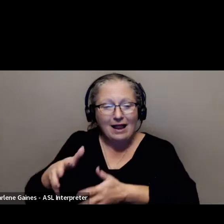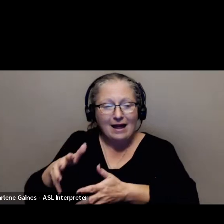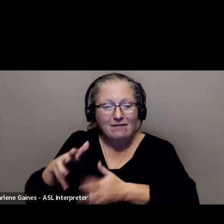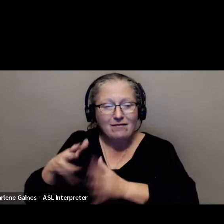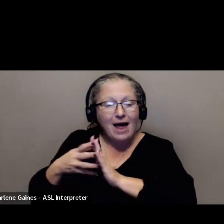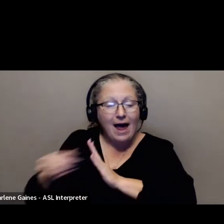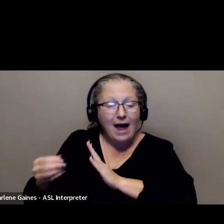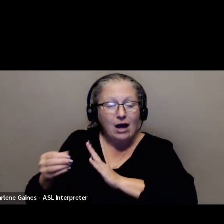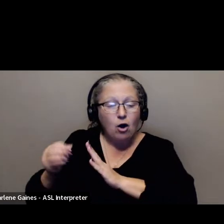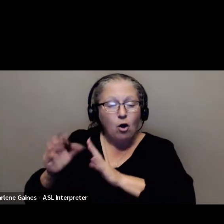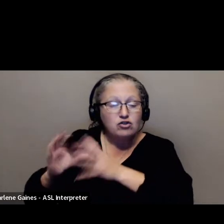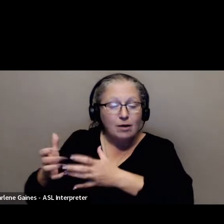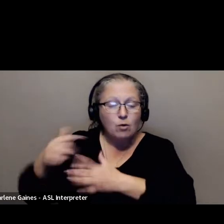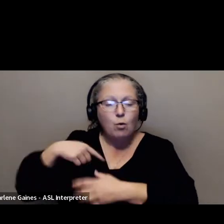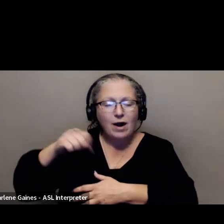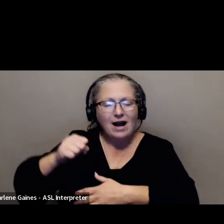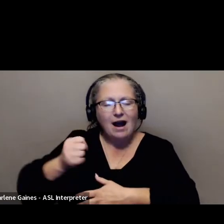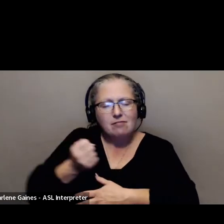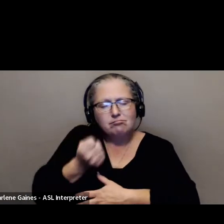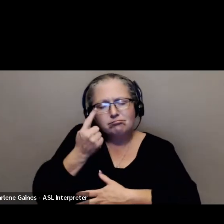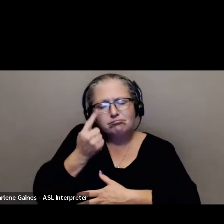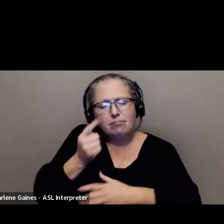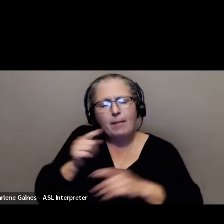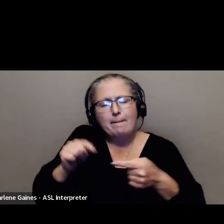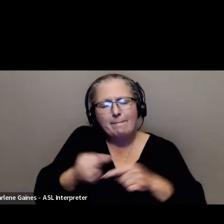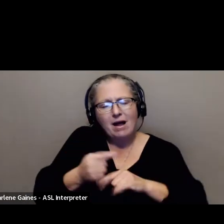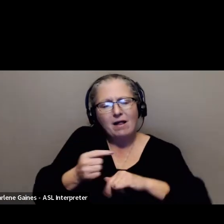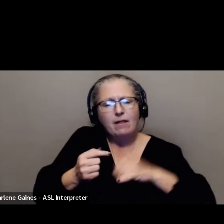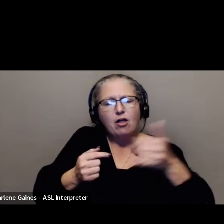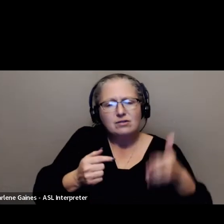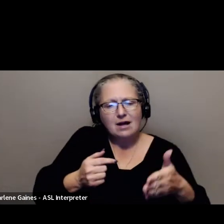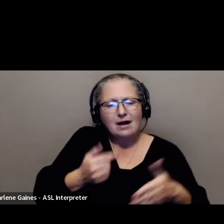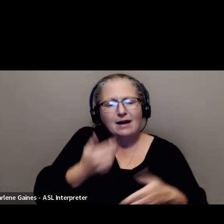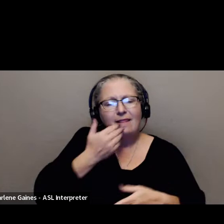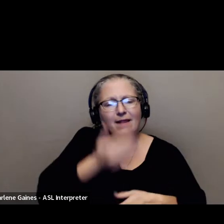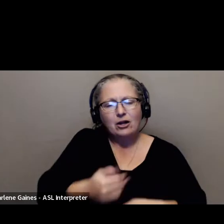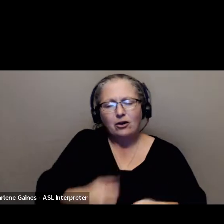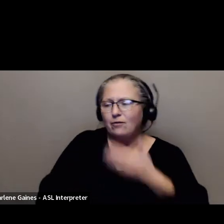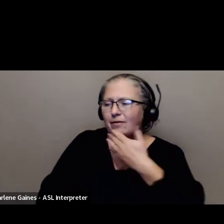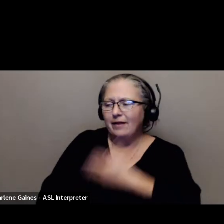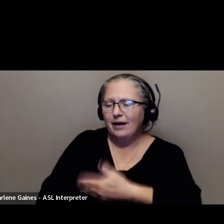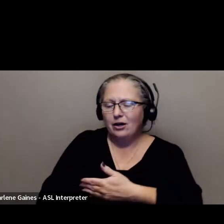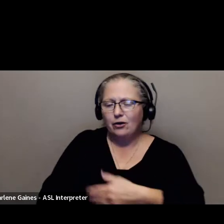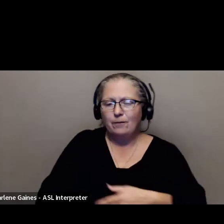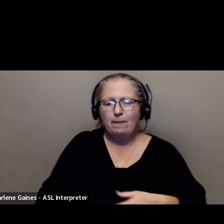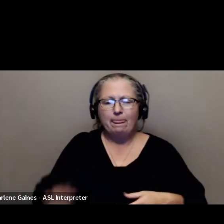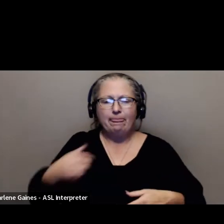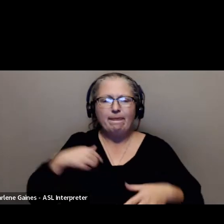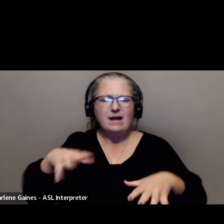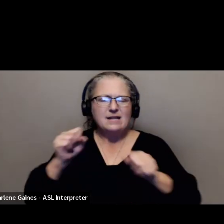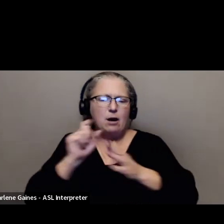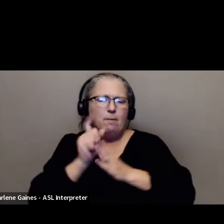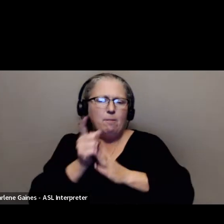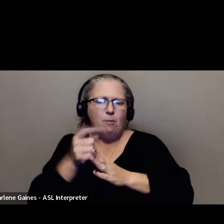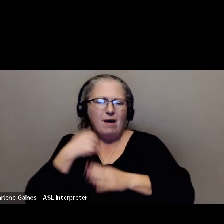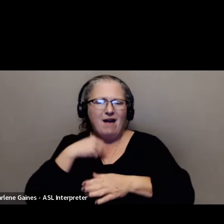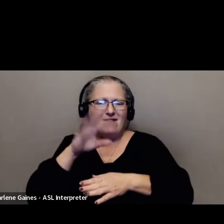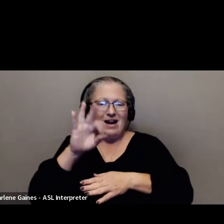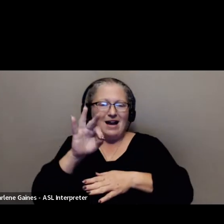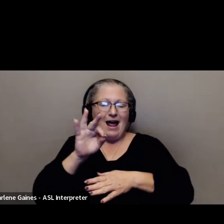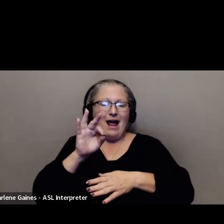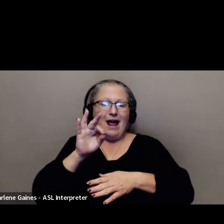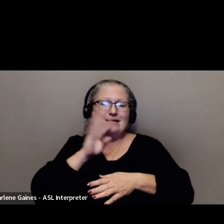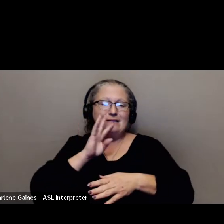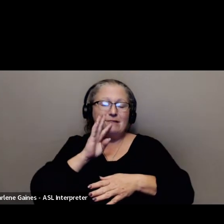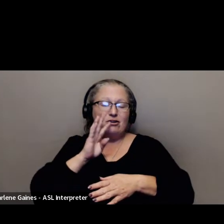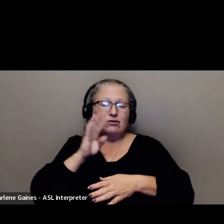so that we can feel the pain of the other side. Thank you. Thank you. I'm going to take a moment. We have 9 speakers, but in